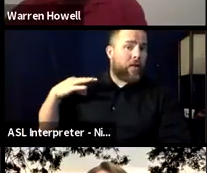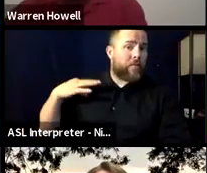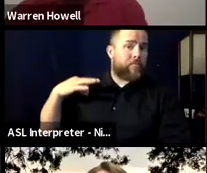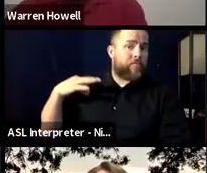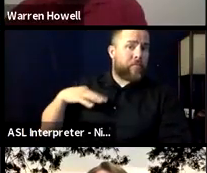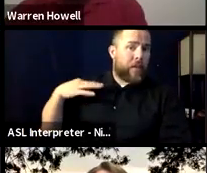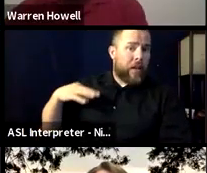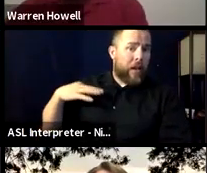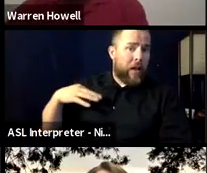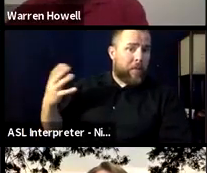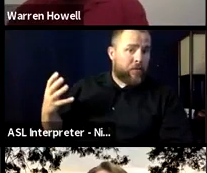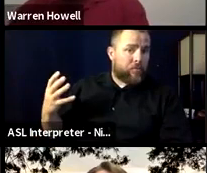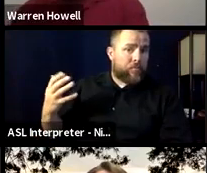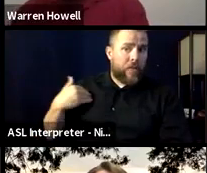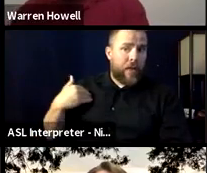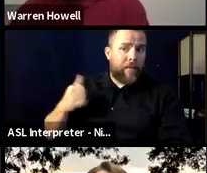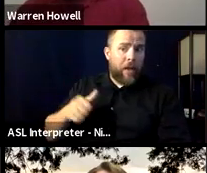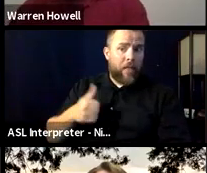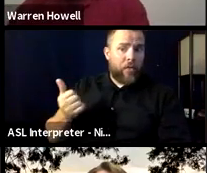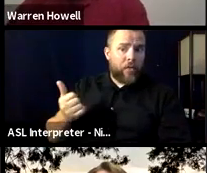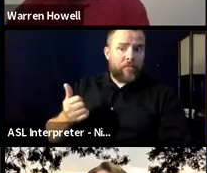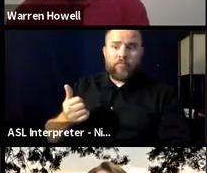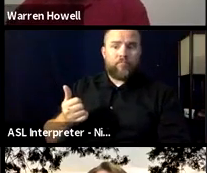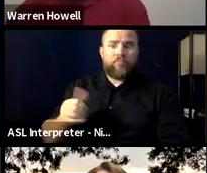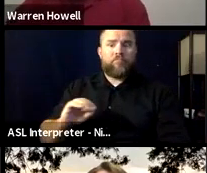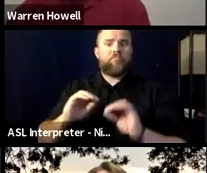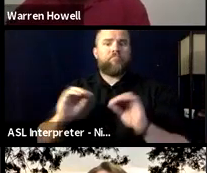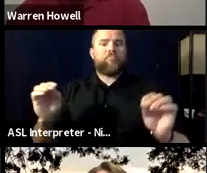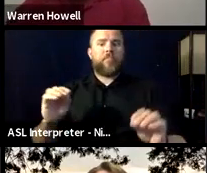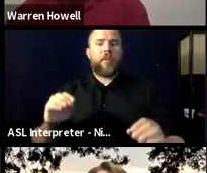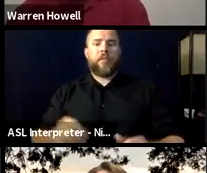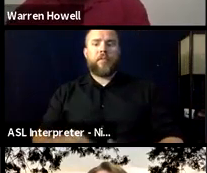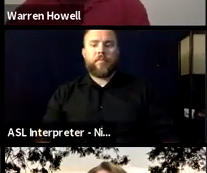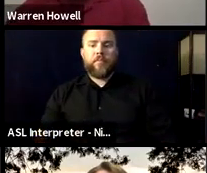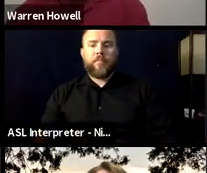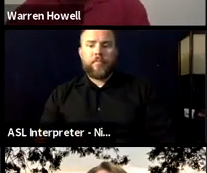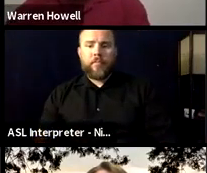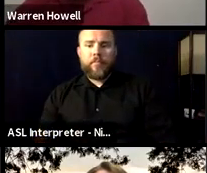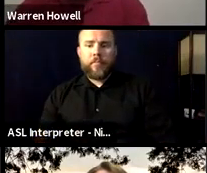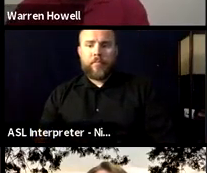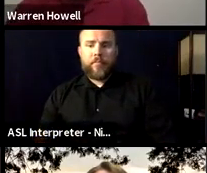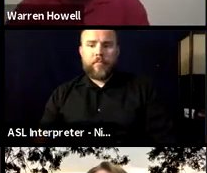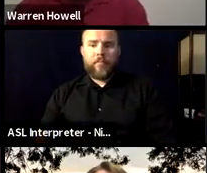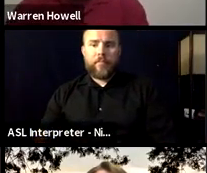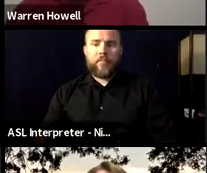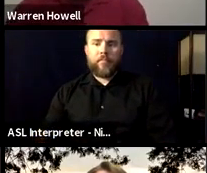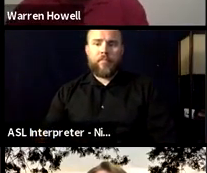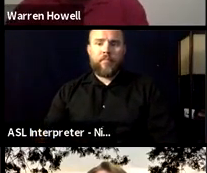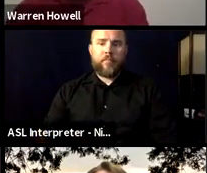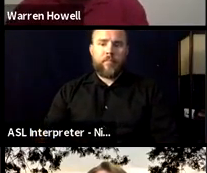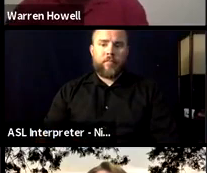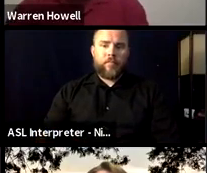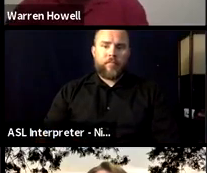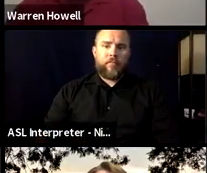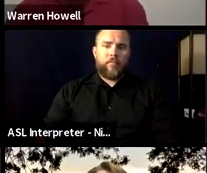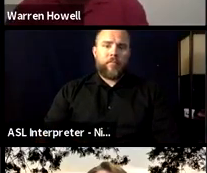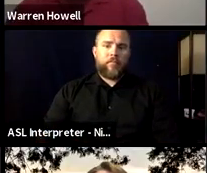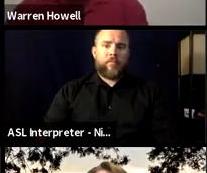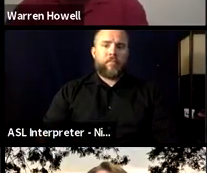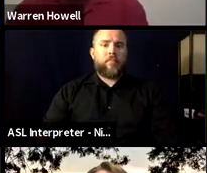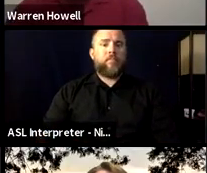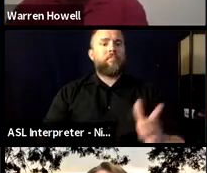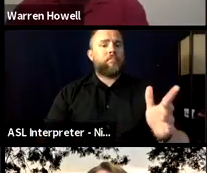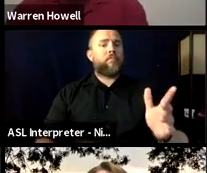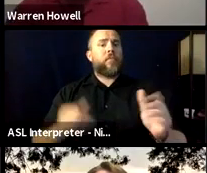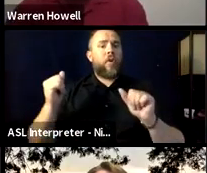All right, at this time, a roll call vote. Dr. Keely Powell, Yes. Is Keely Powell voting